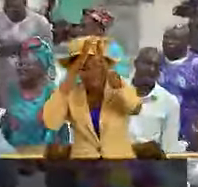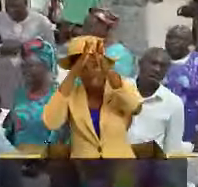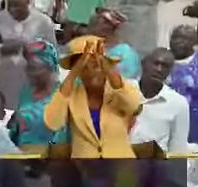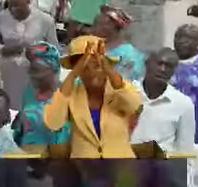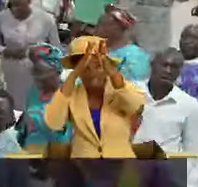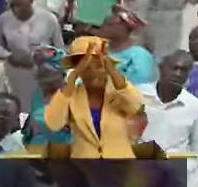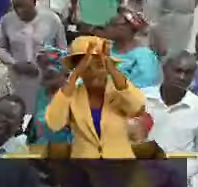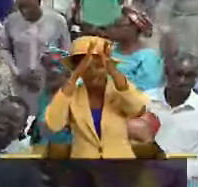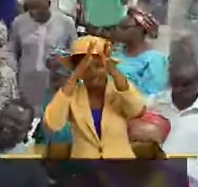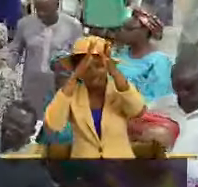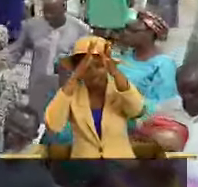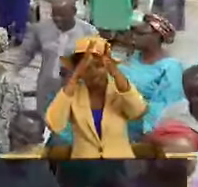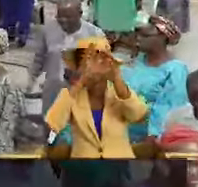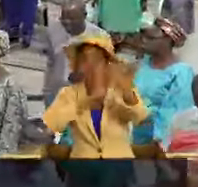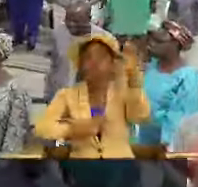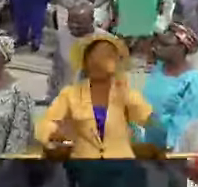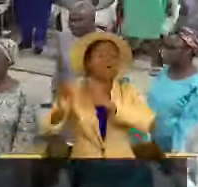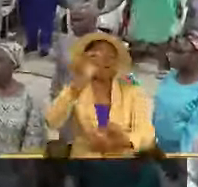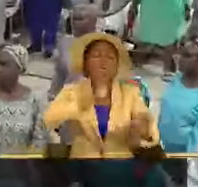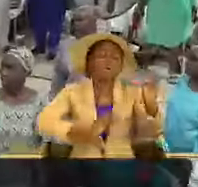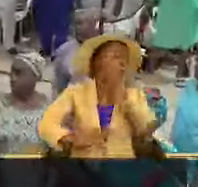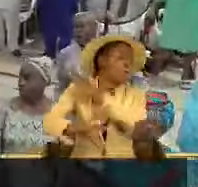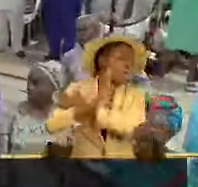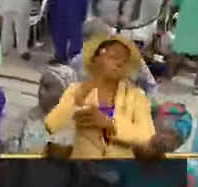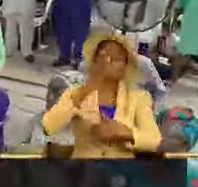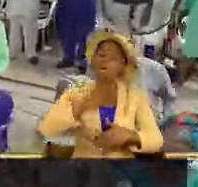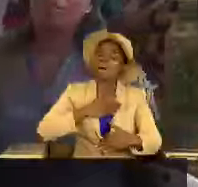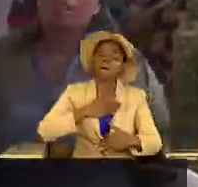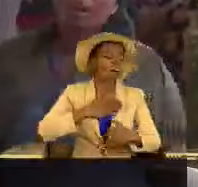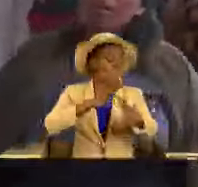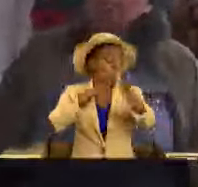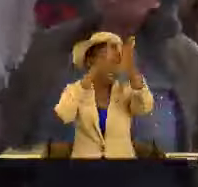father oh God my